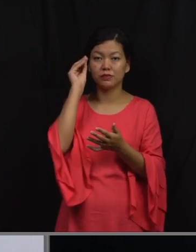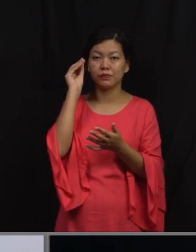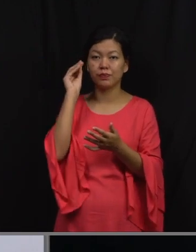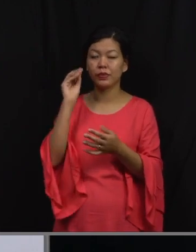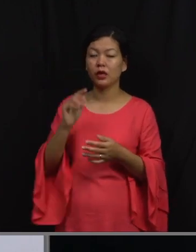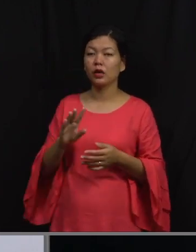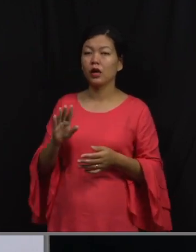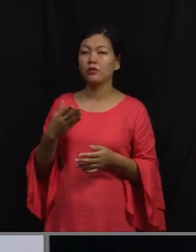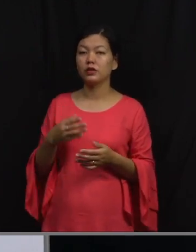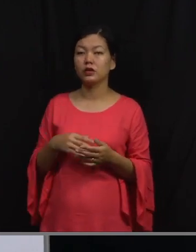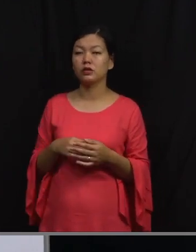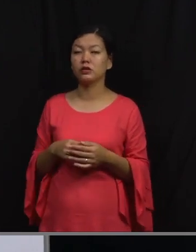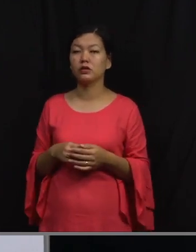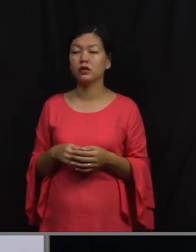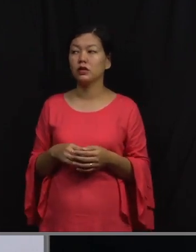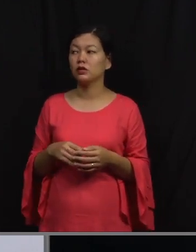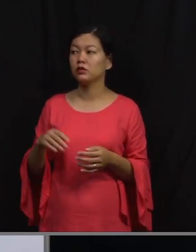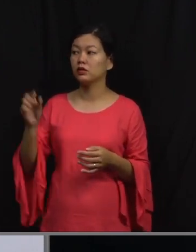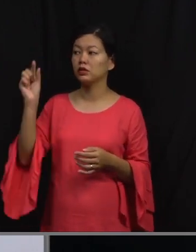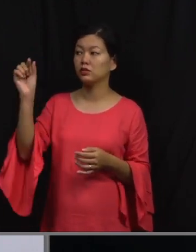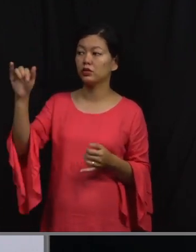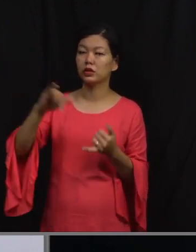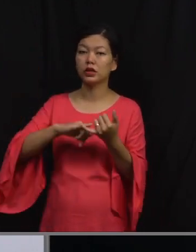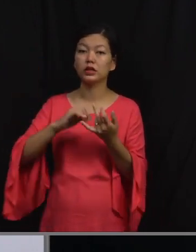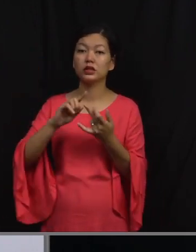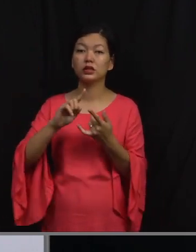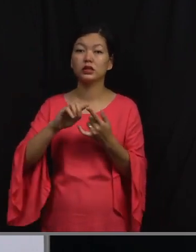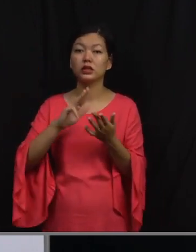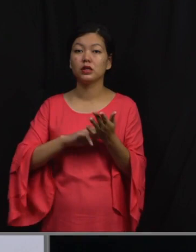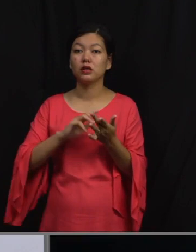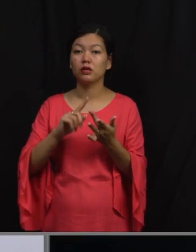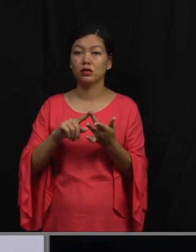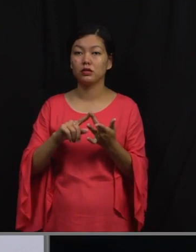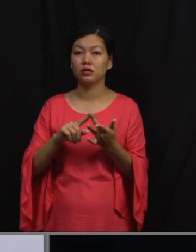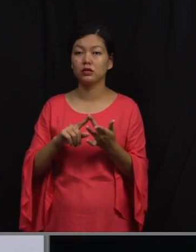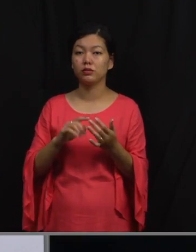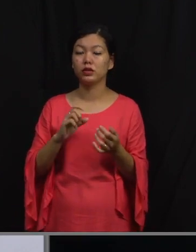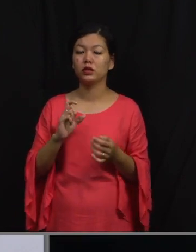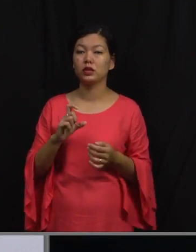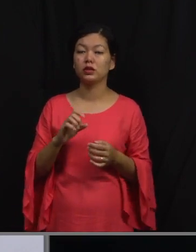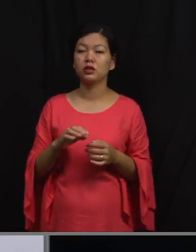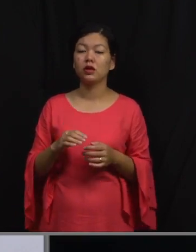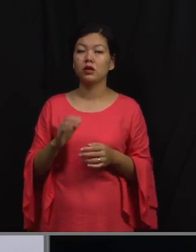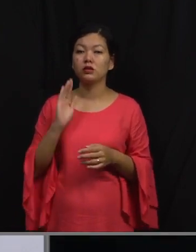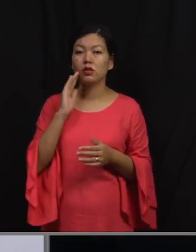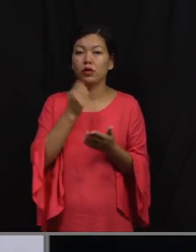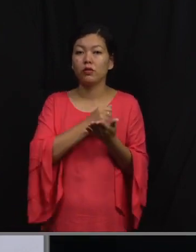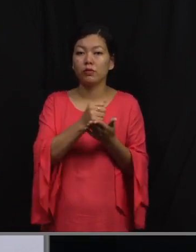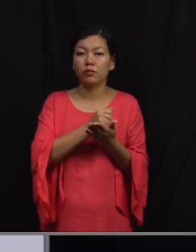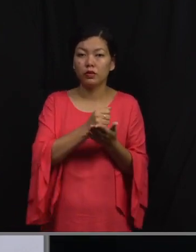we are discussing about the semiconductors, but when we try to use the semiconductor in practical purpose, it leads us